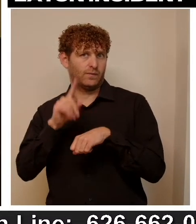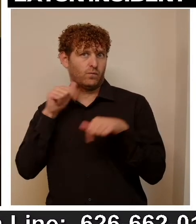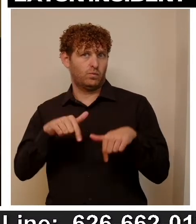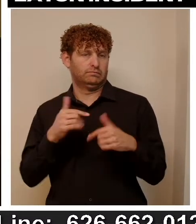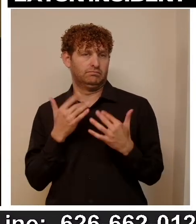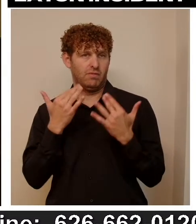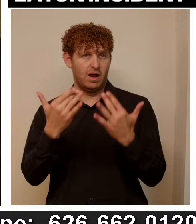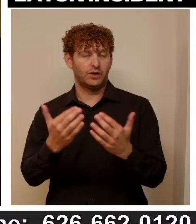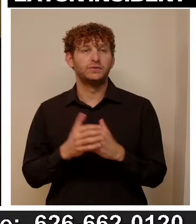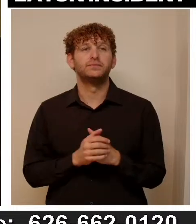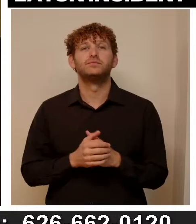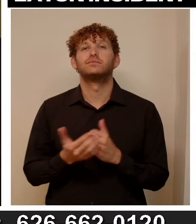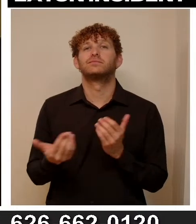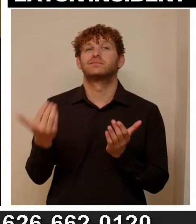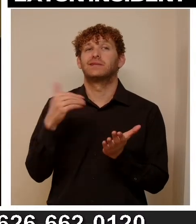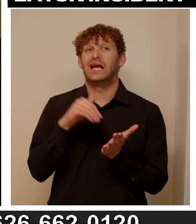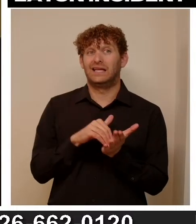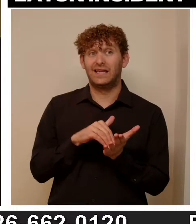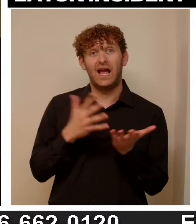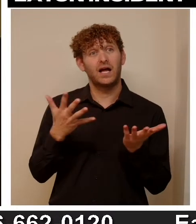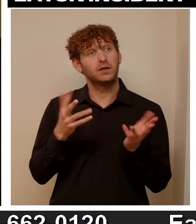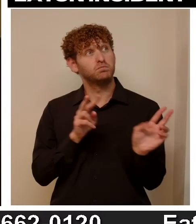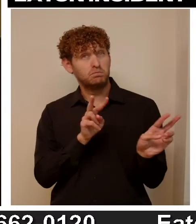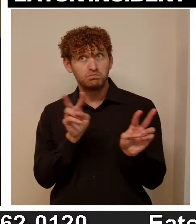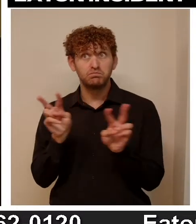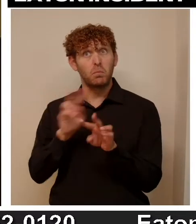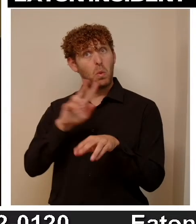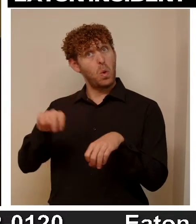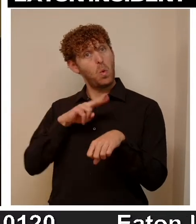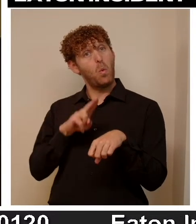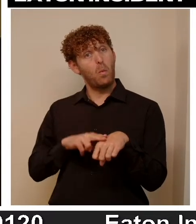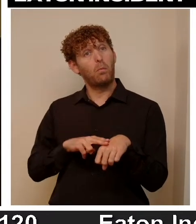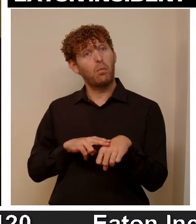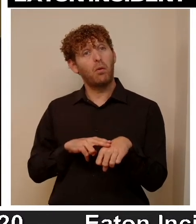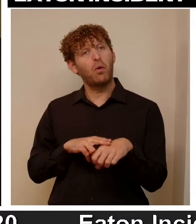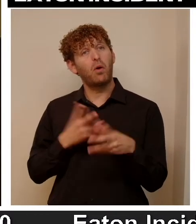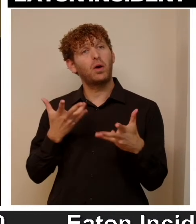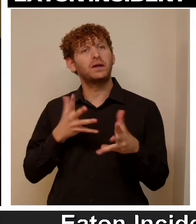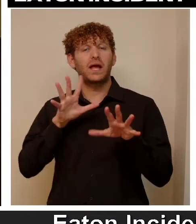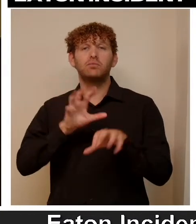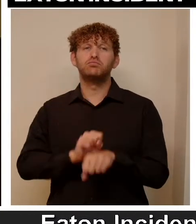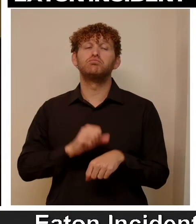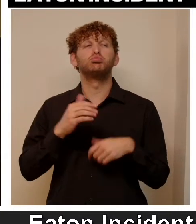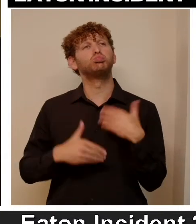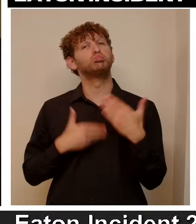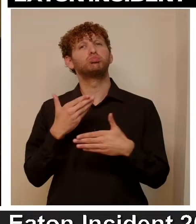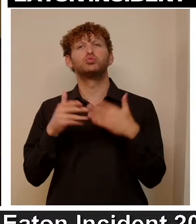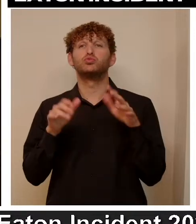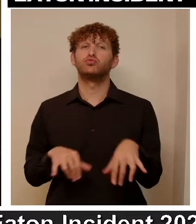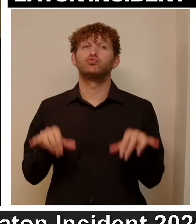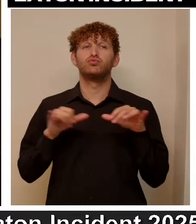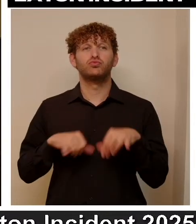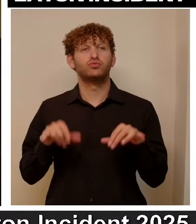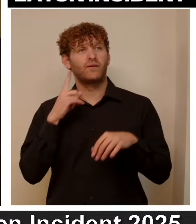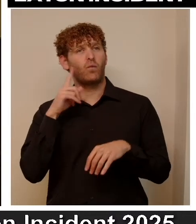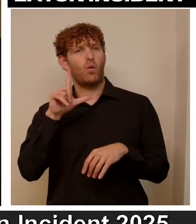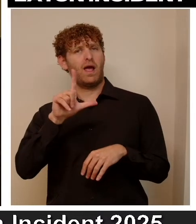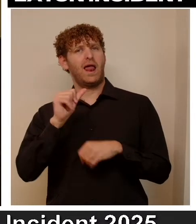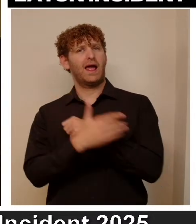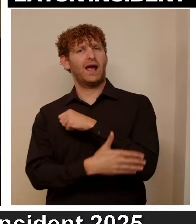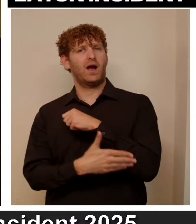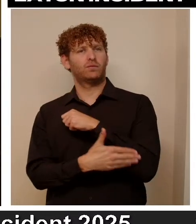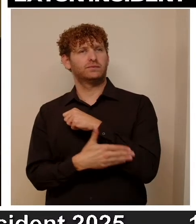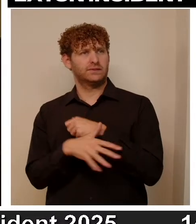return to some pretty usual conditions that you guys might be used to being residents in LA County. We're back